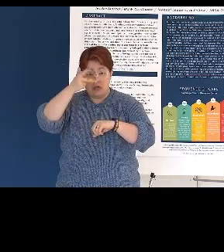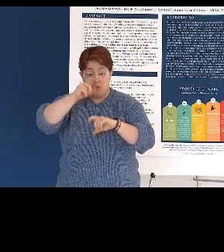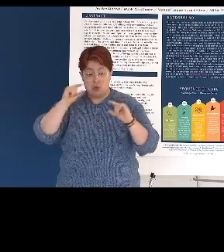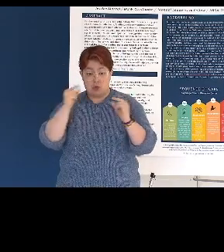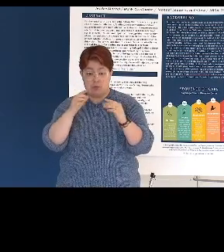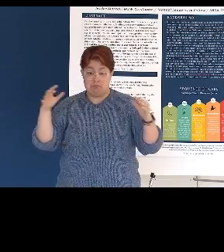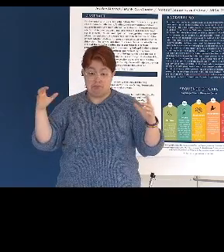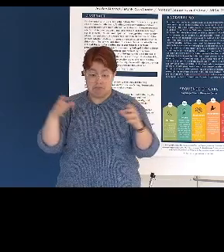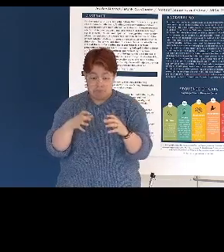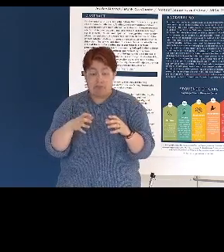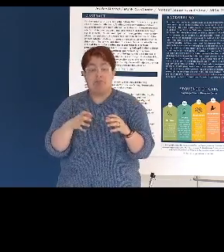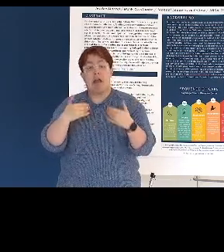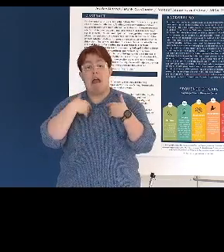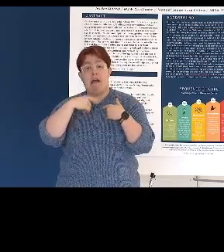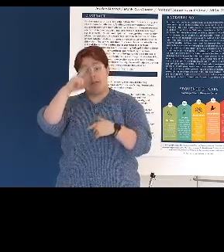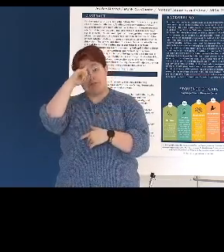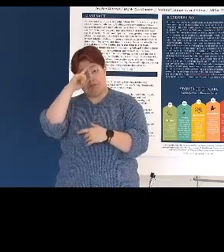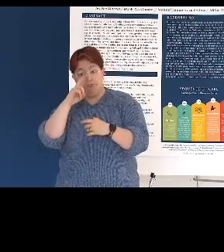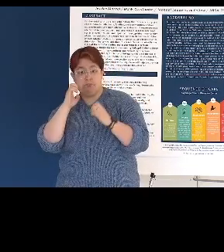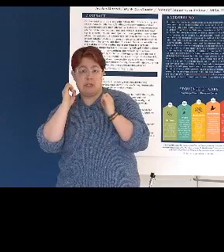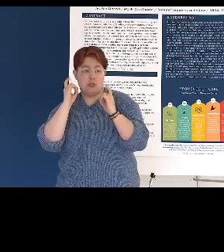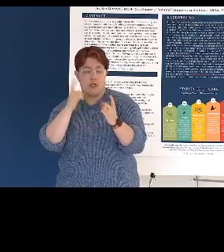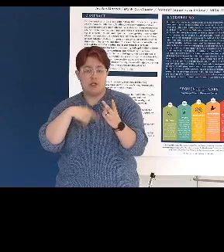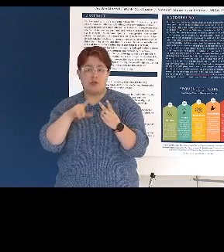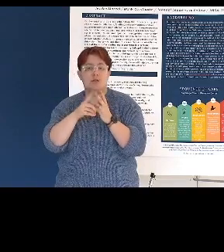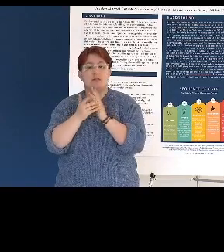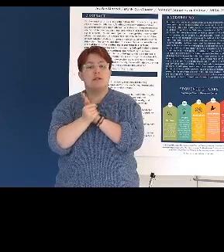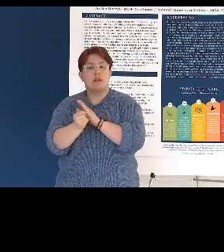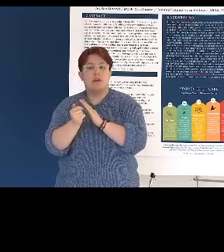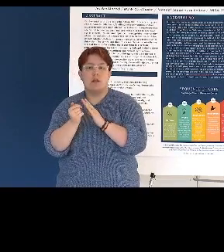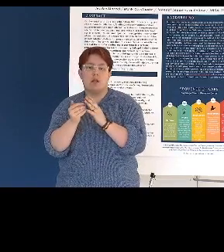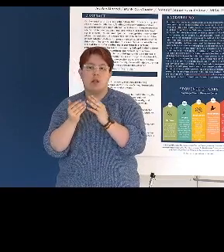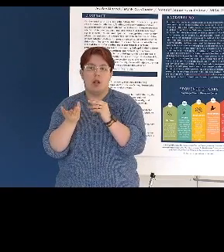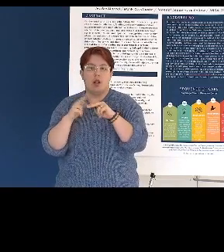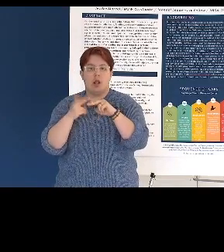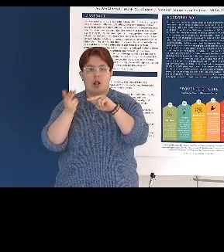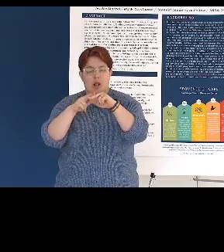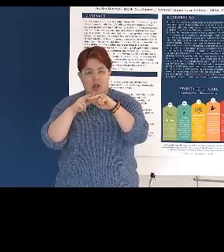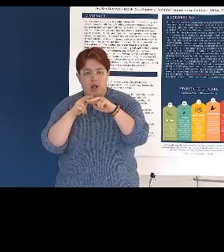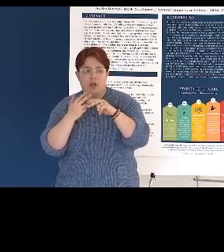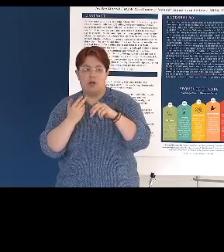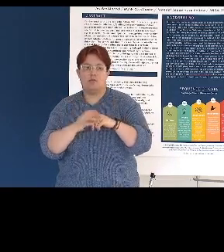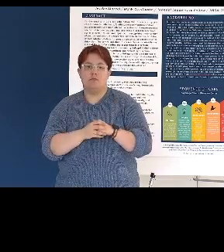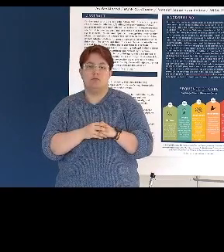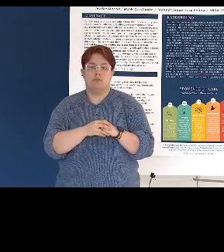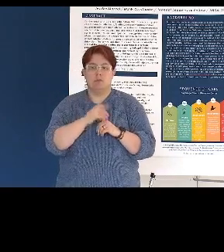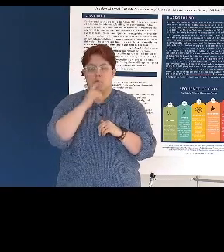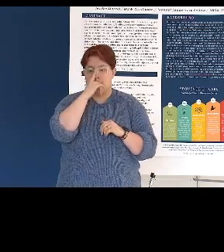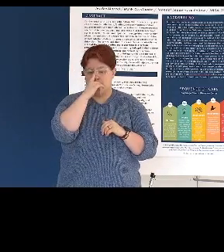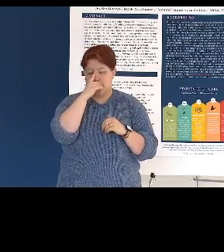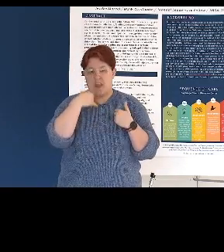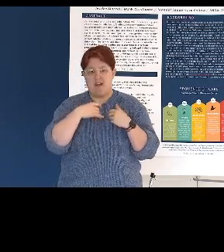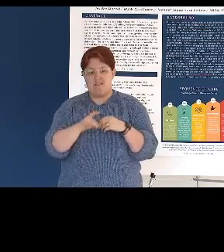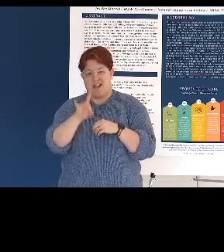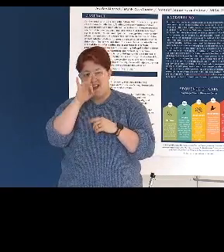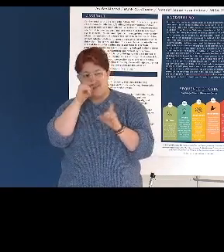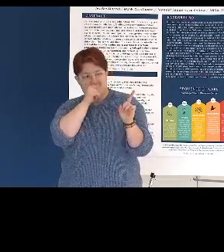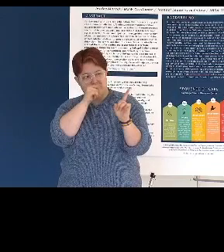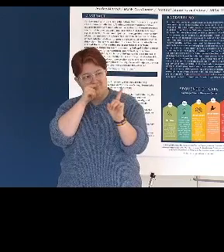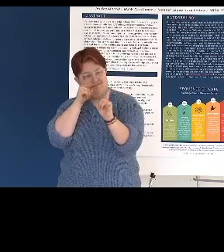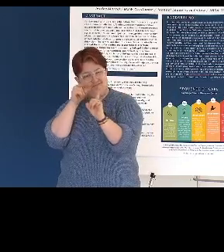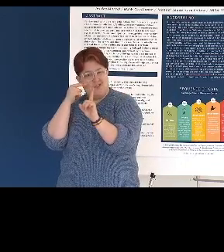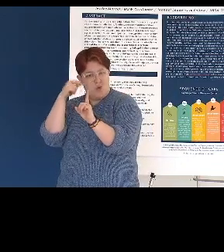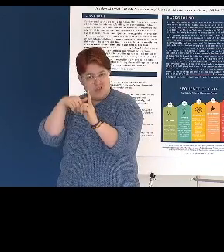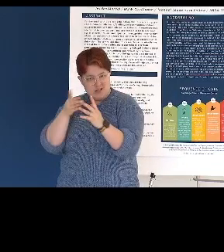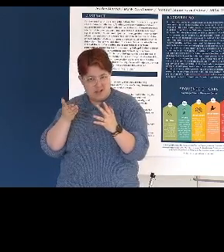both psychoeducation as well as skill-building exercises. And there are going to be 8 targets in this intervention. And these